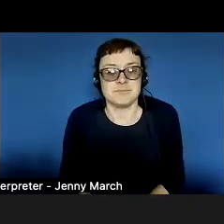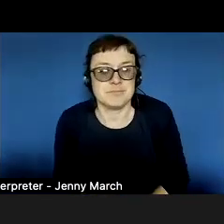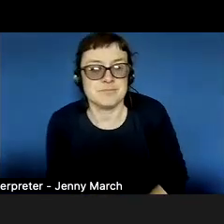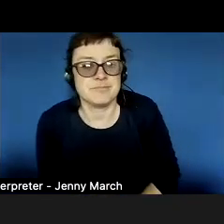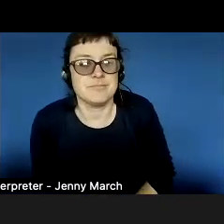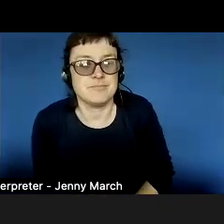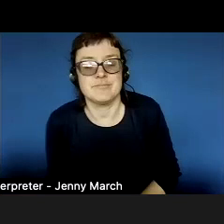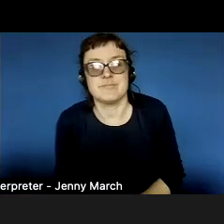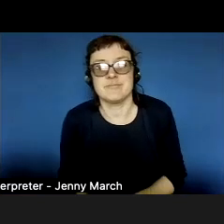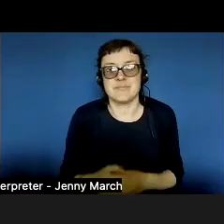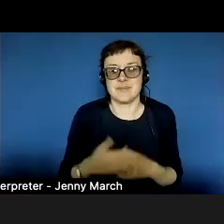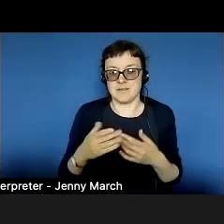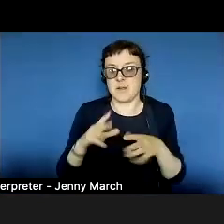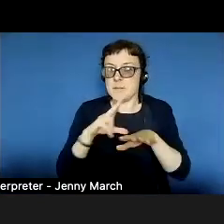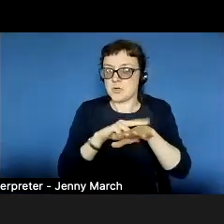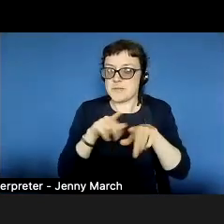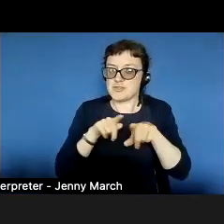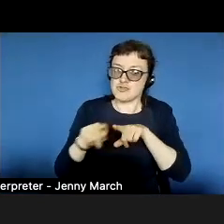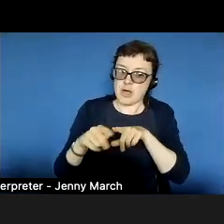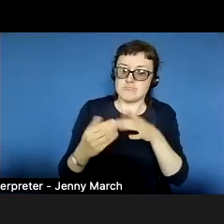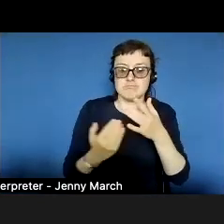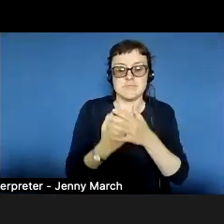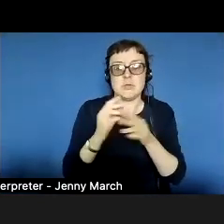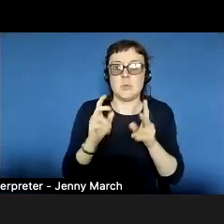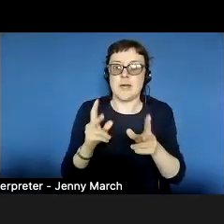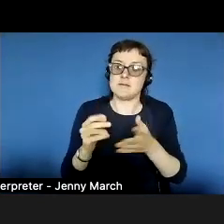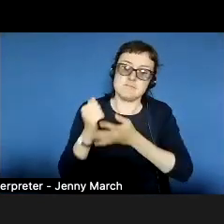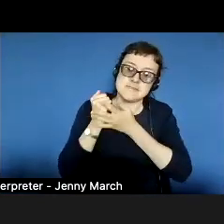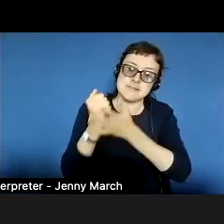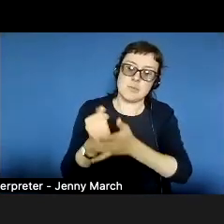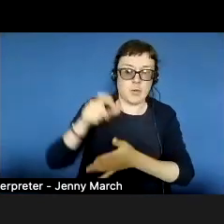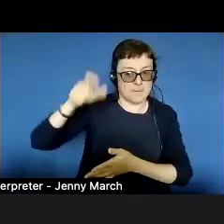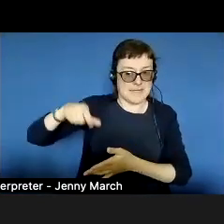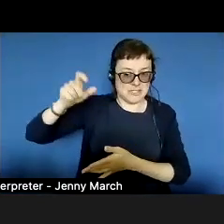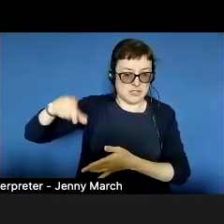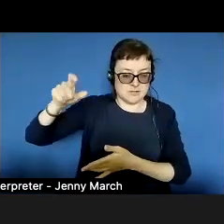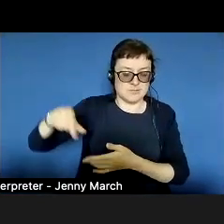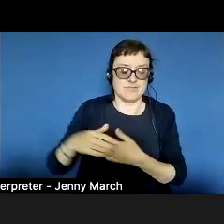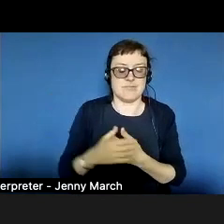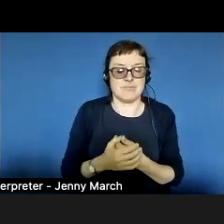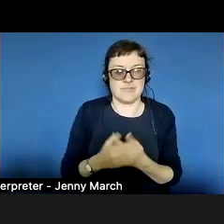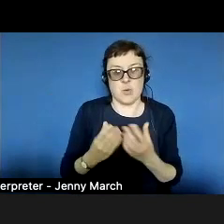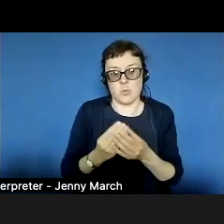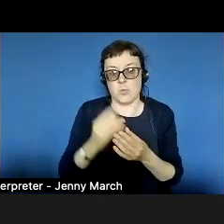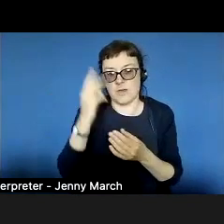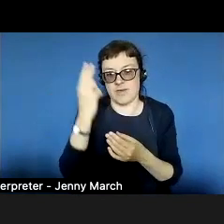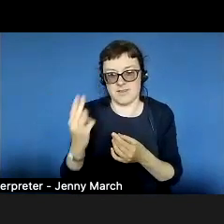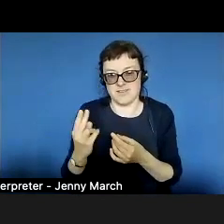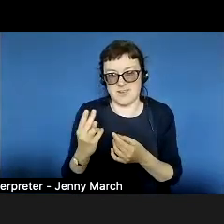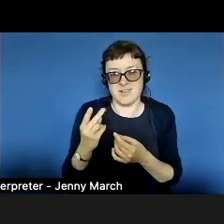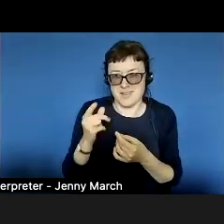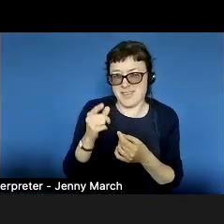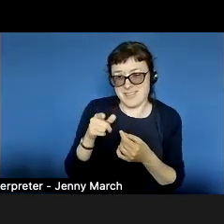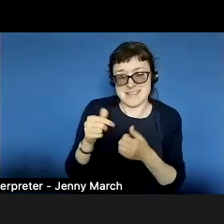did try this kind of new technique to help his patients, kind of, I think, how can you not like that, really?